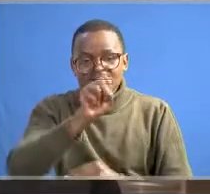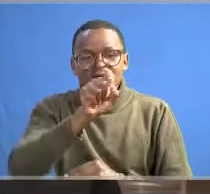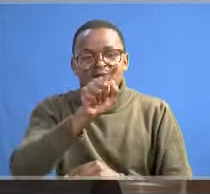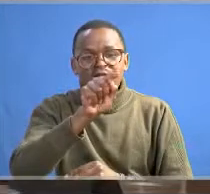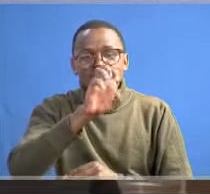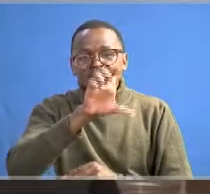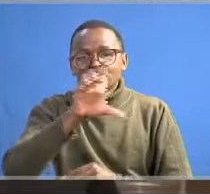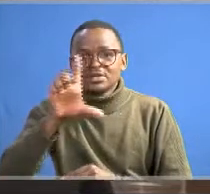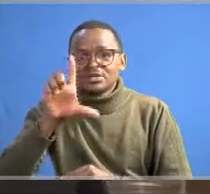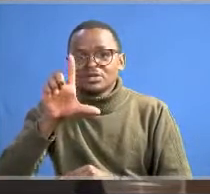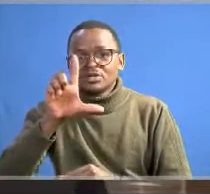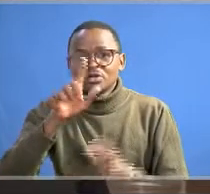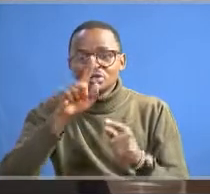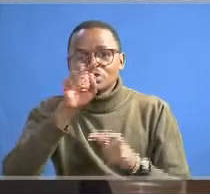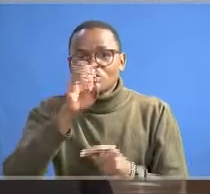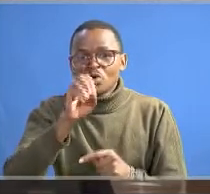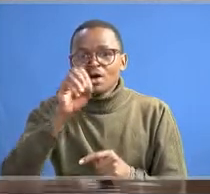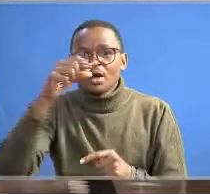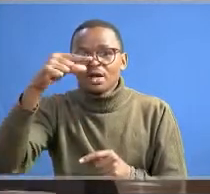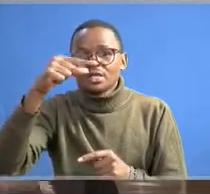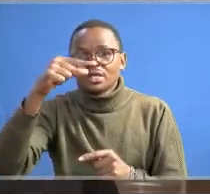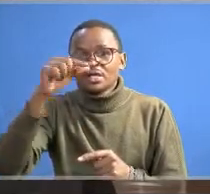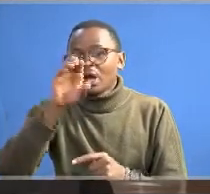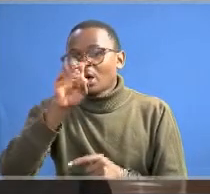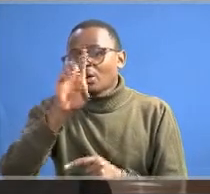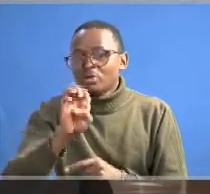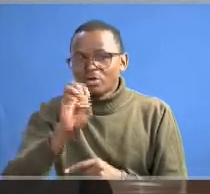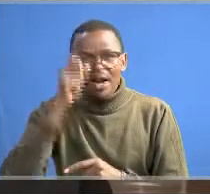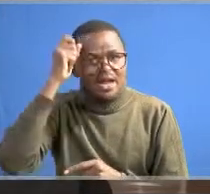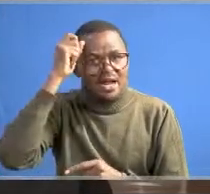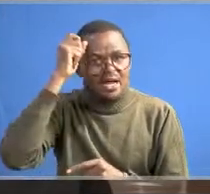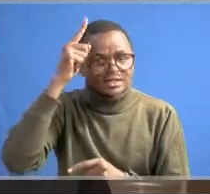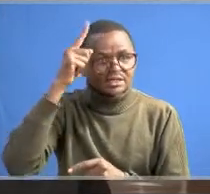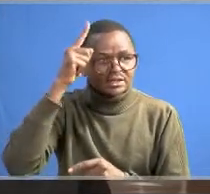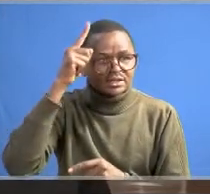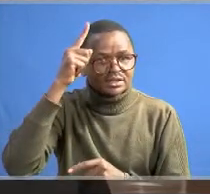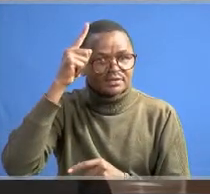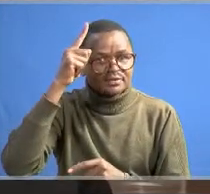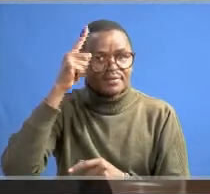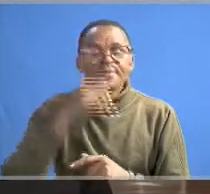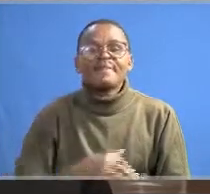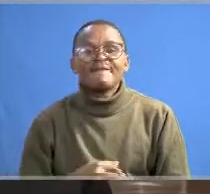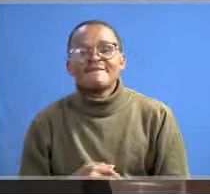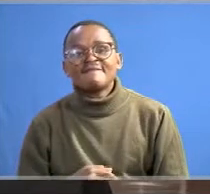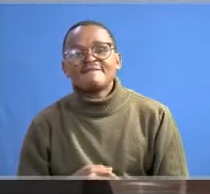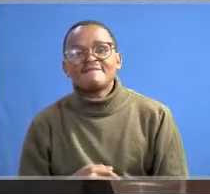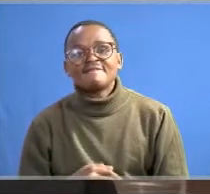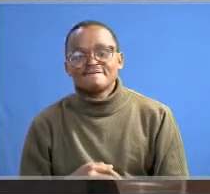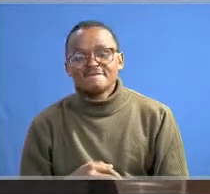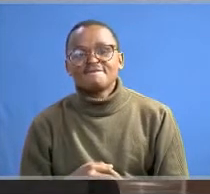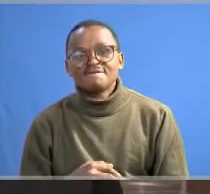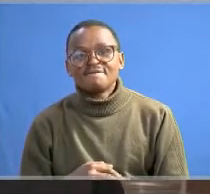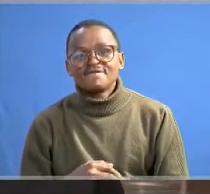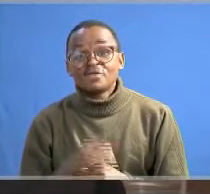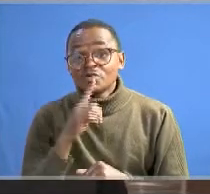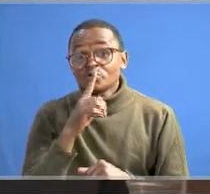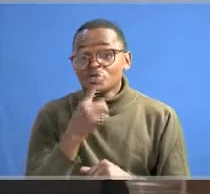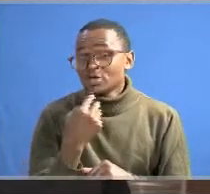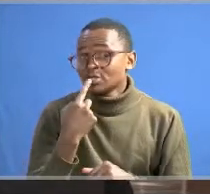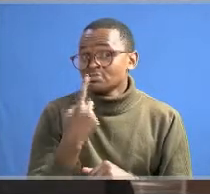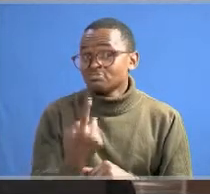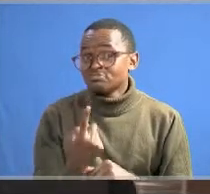file to a G-code, where the printer now can understand. Yeah. So we